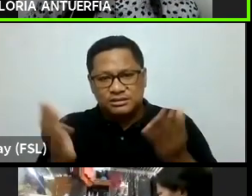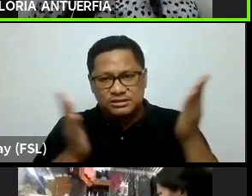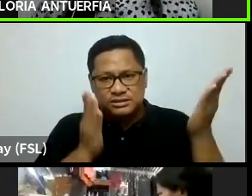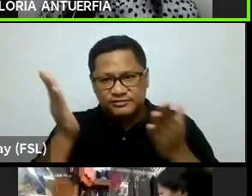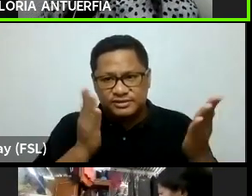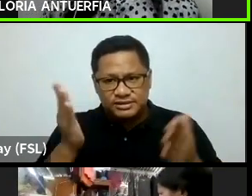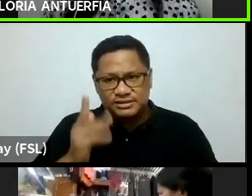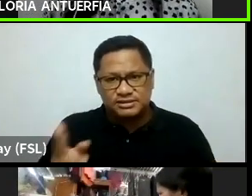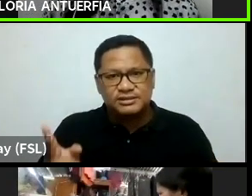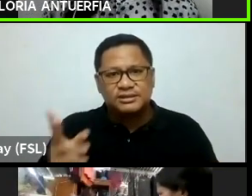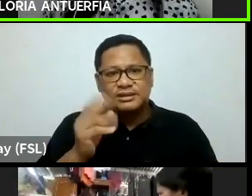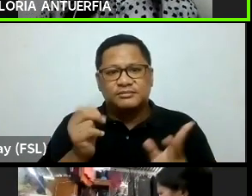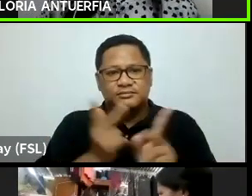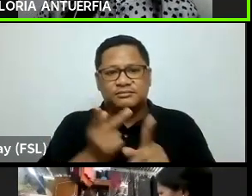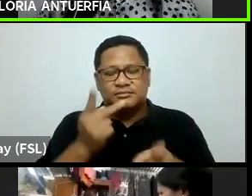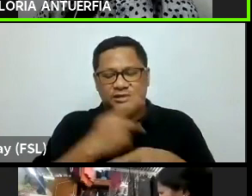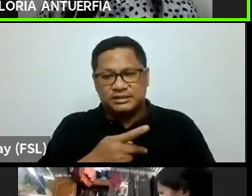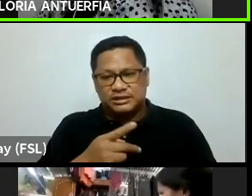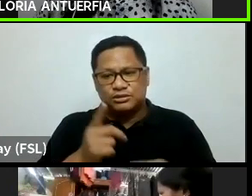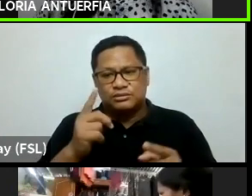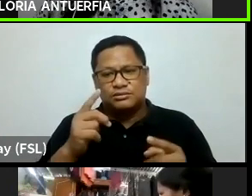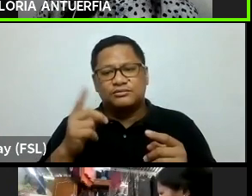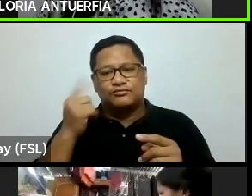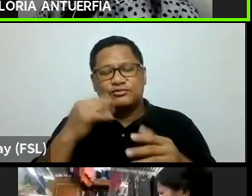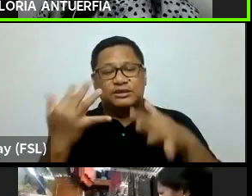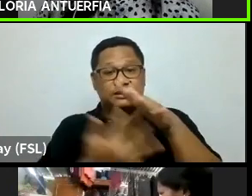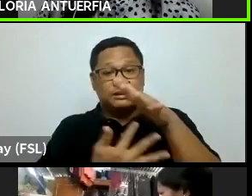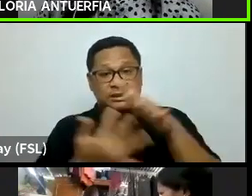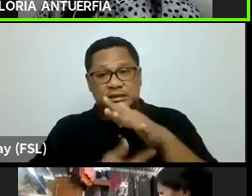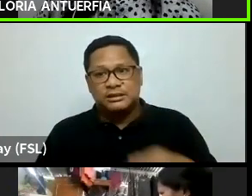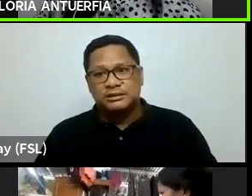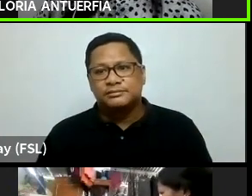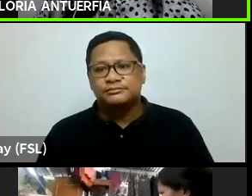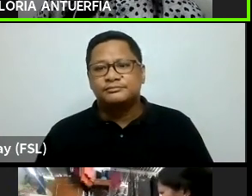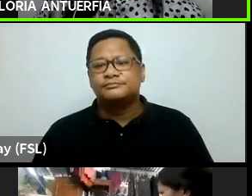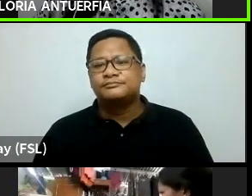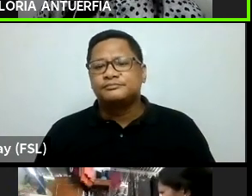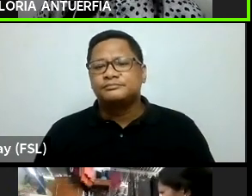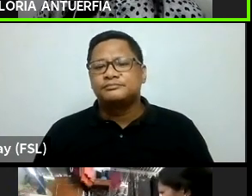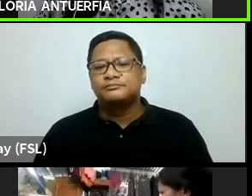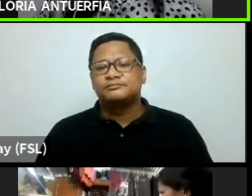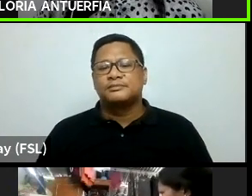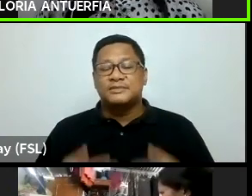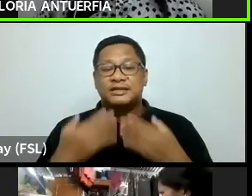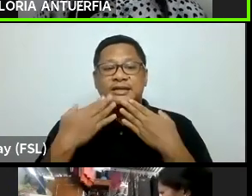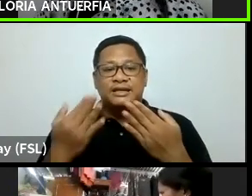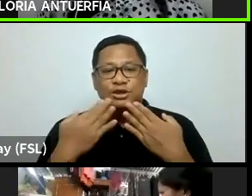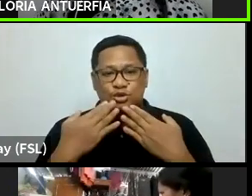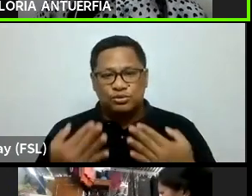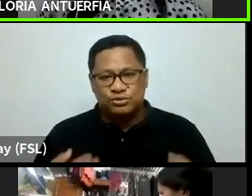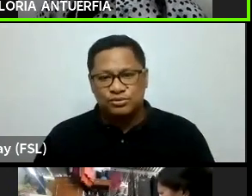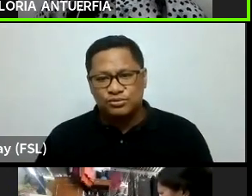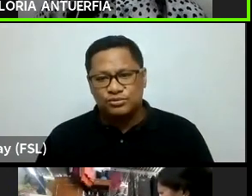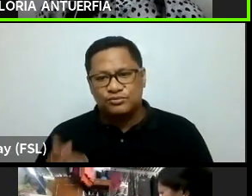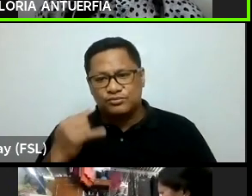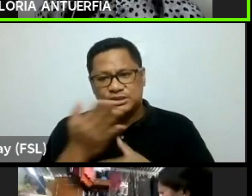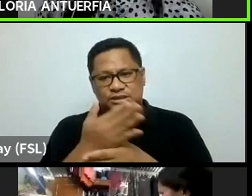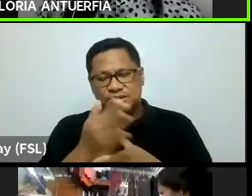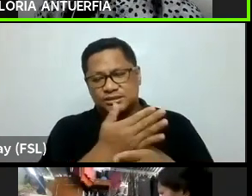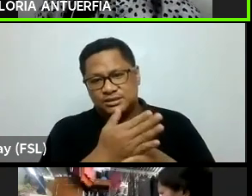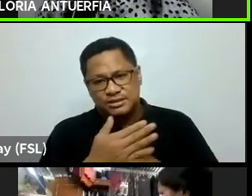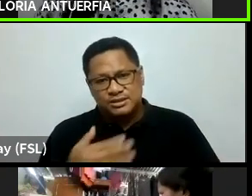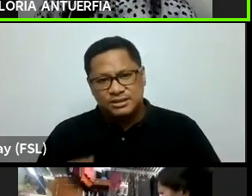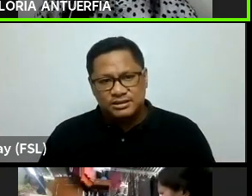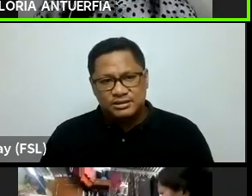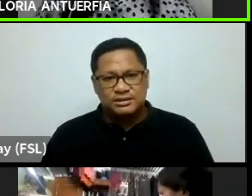services and products to your clients, okay? Sige. Yes. So, thank you for your sharing. Yes, that's it.